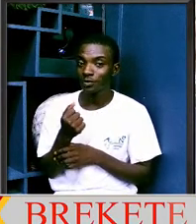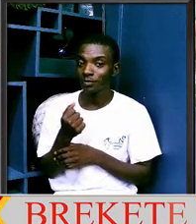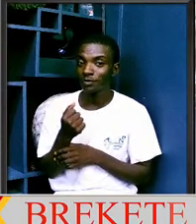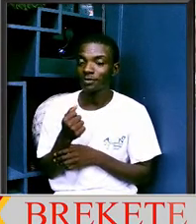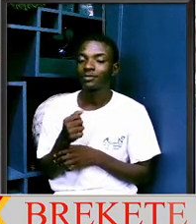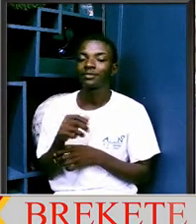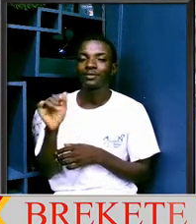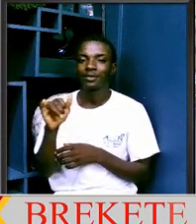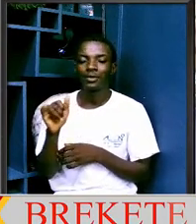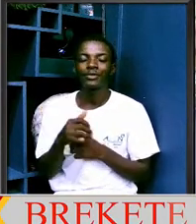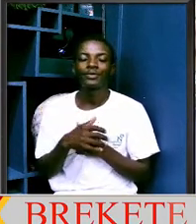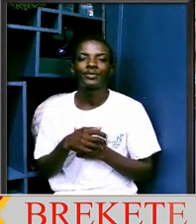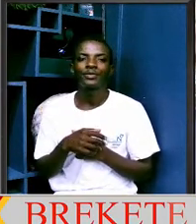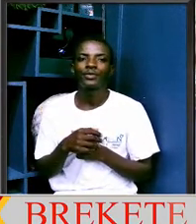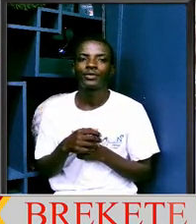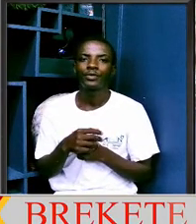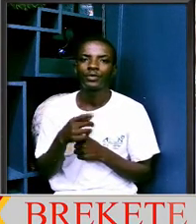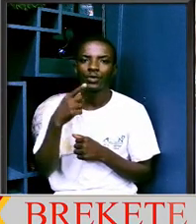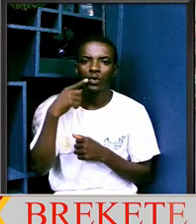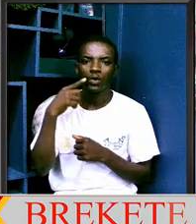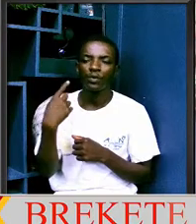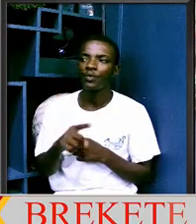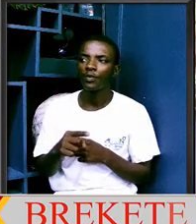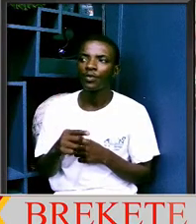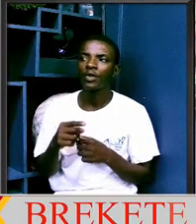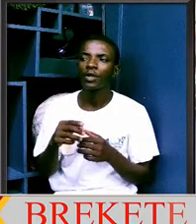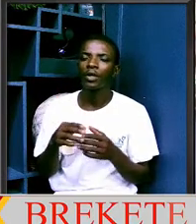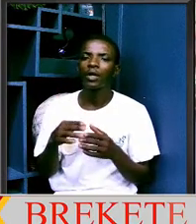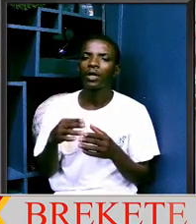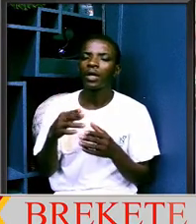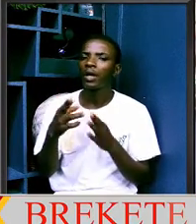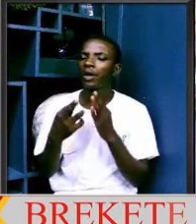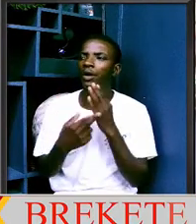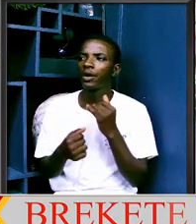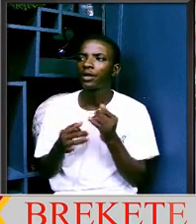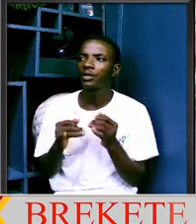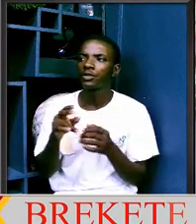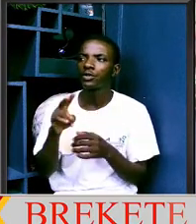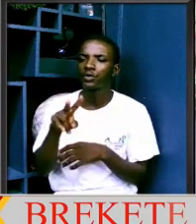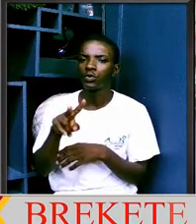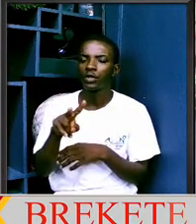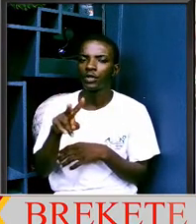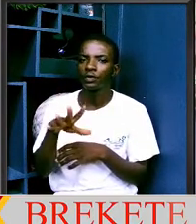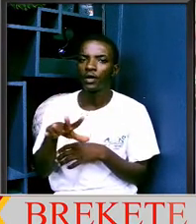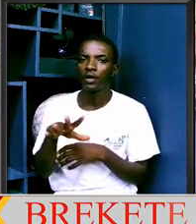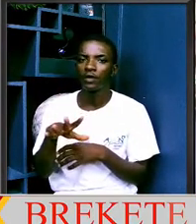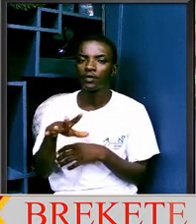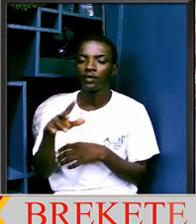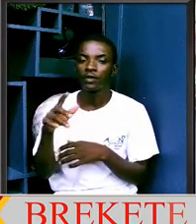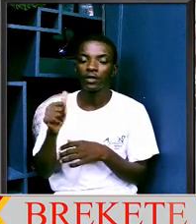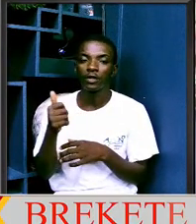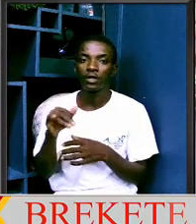sir. How much be red oil? Red oil, the 25 liter na